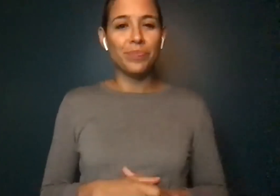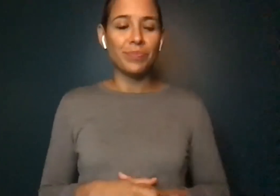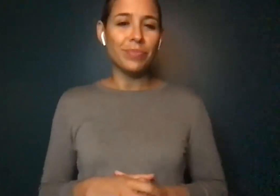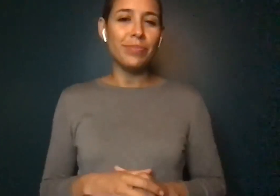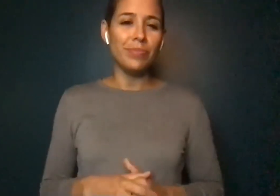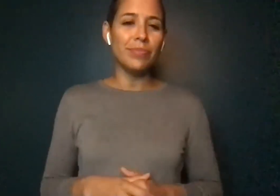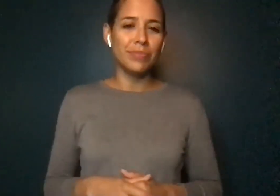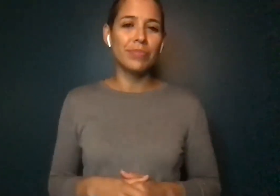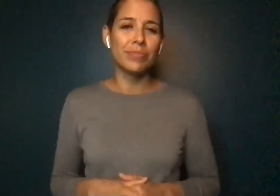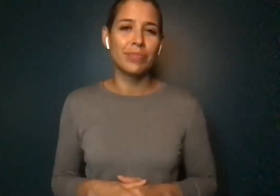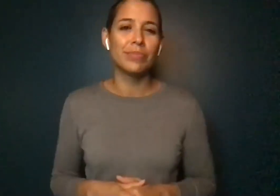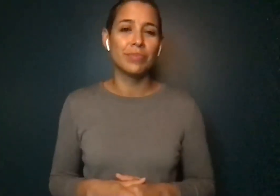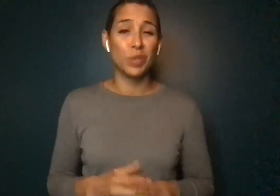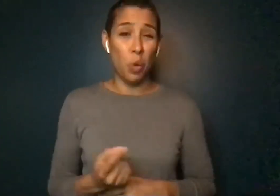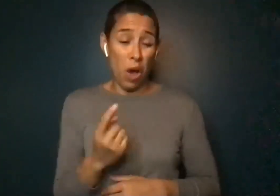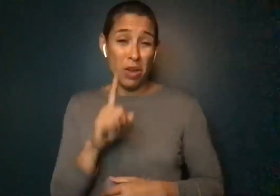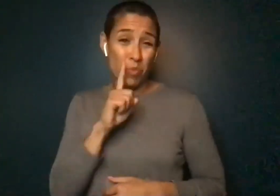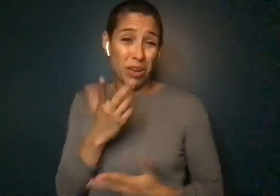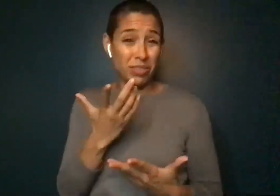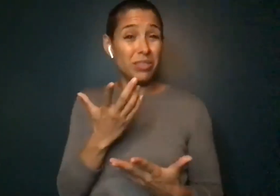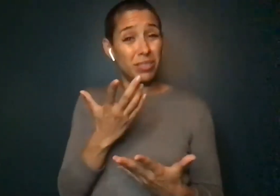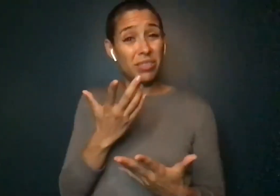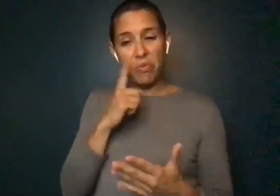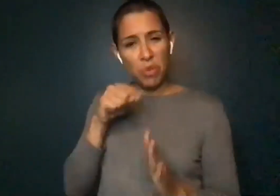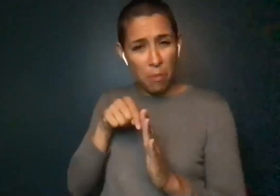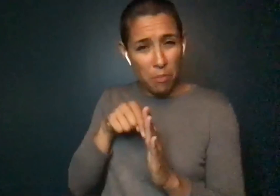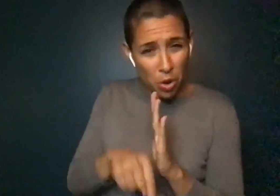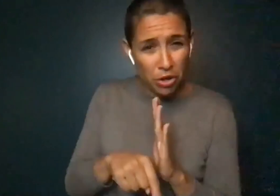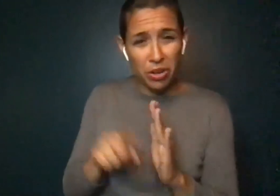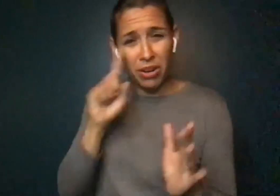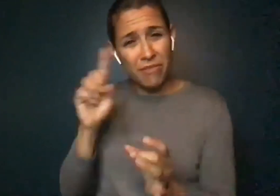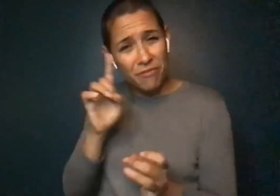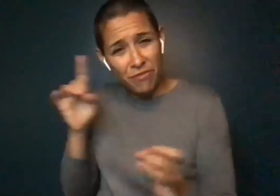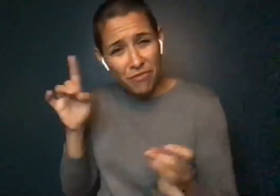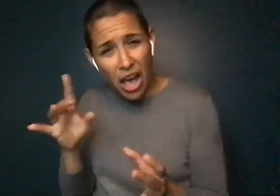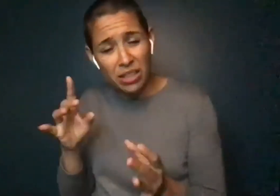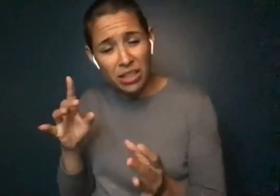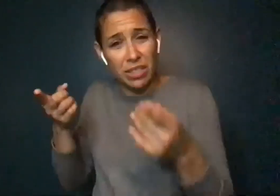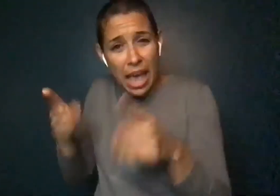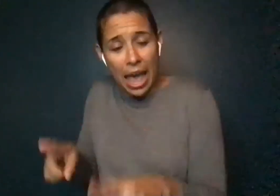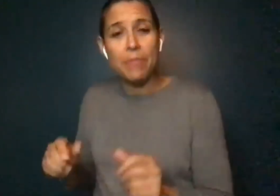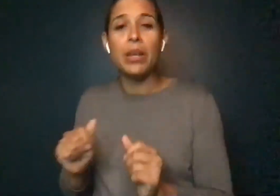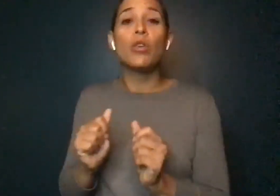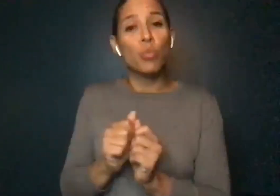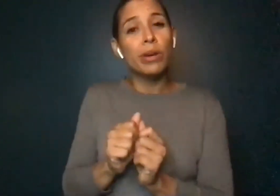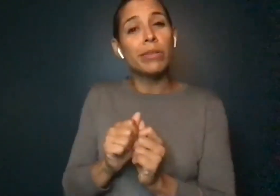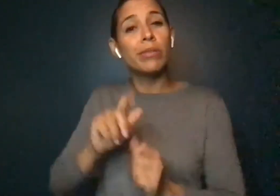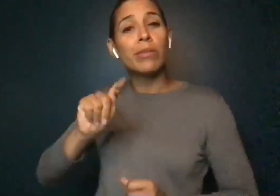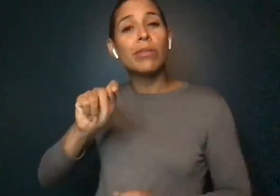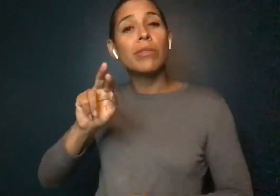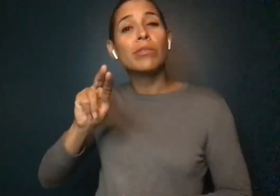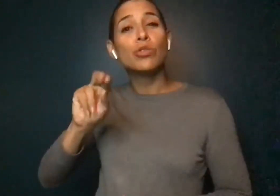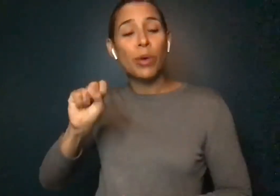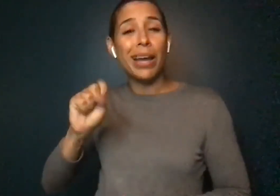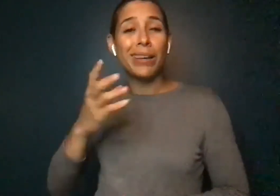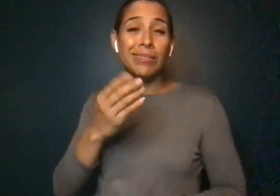the incessant murder and violence done onto trans and gender non-conforming people, um,